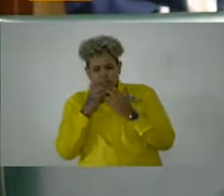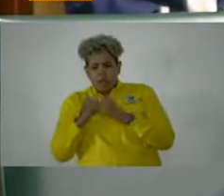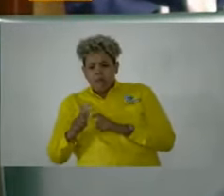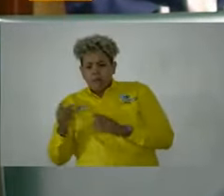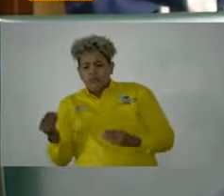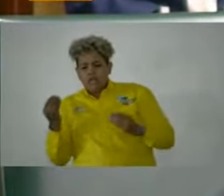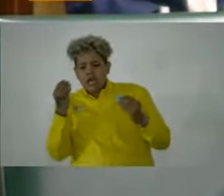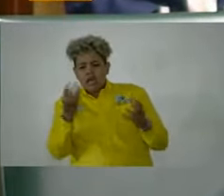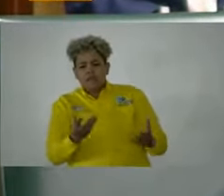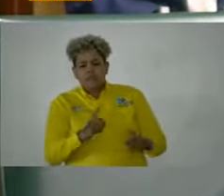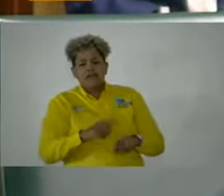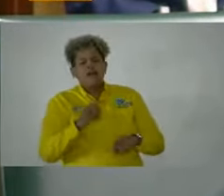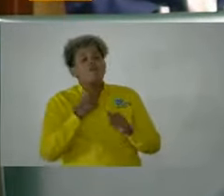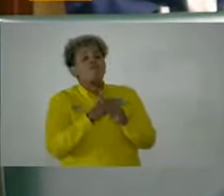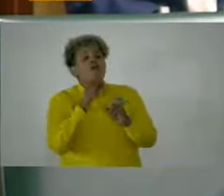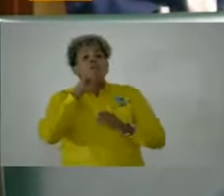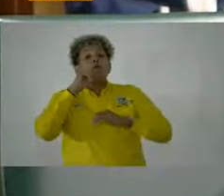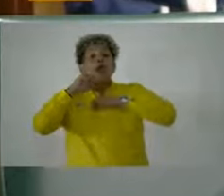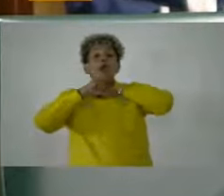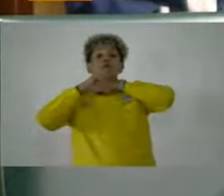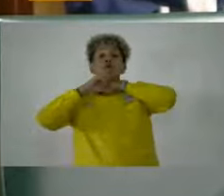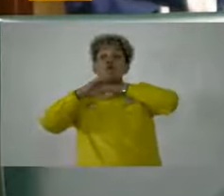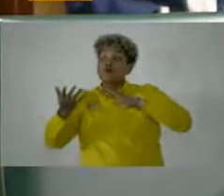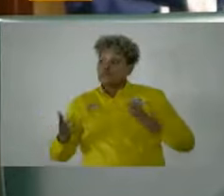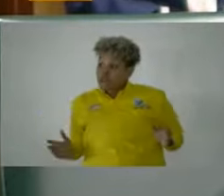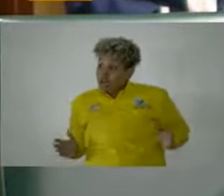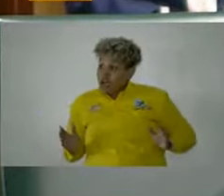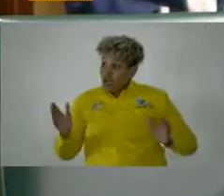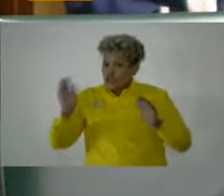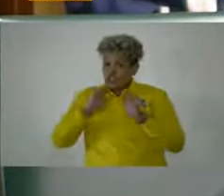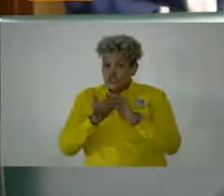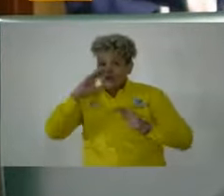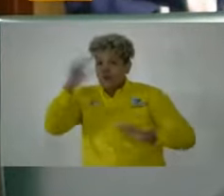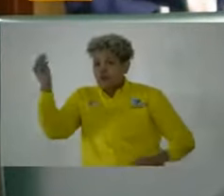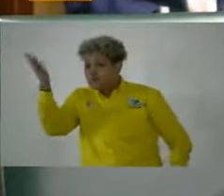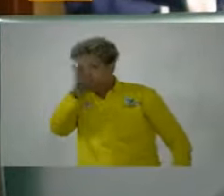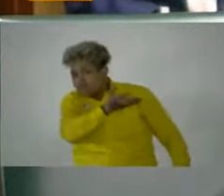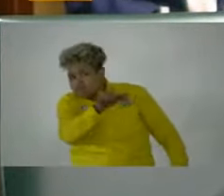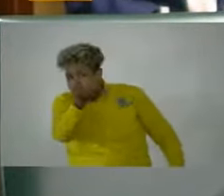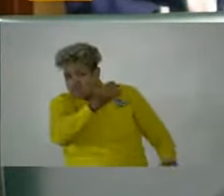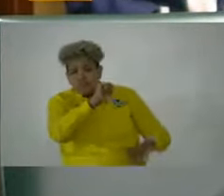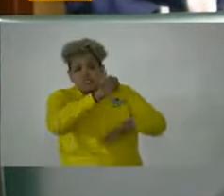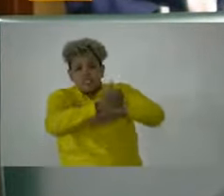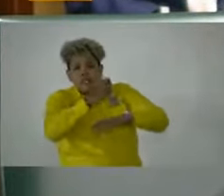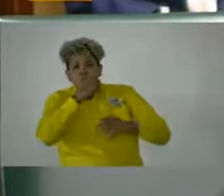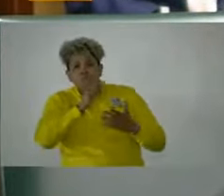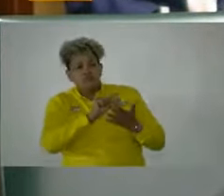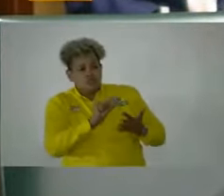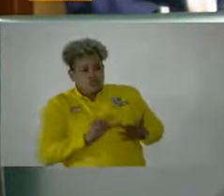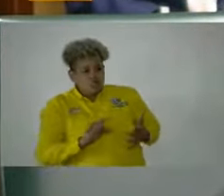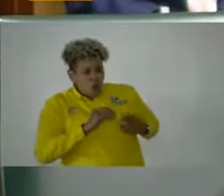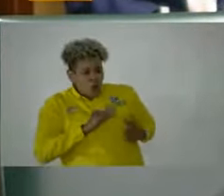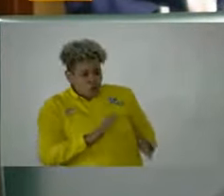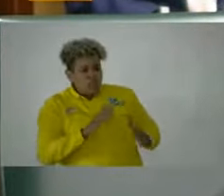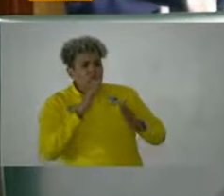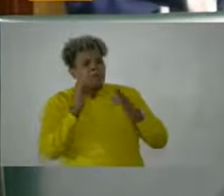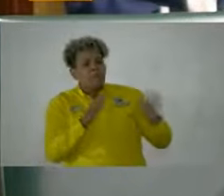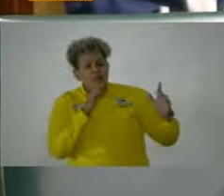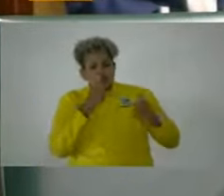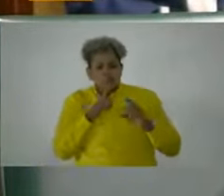administer, followed by a promotional exercise to encourage Jamaican firms to establish employee share ownership plans, which